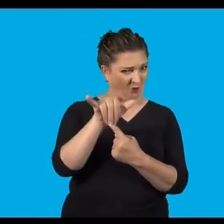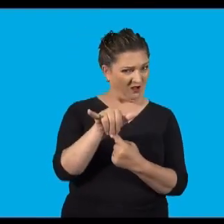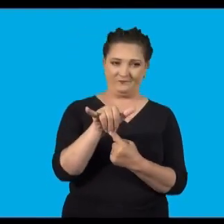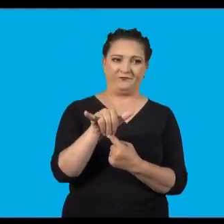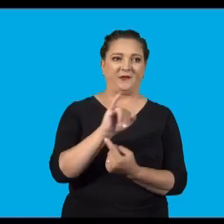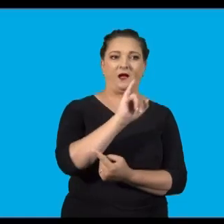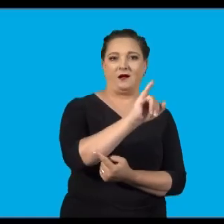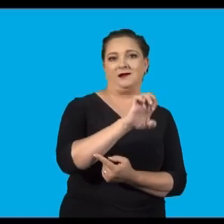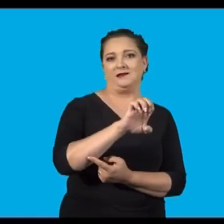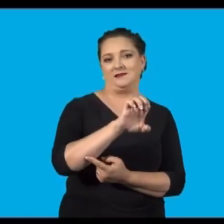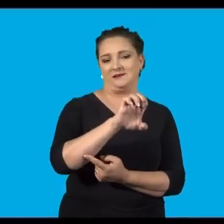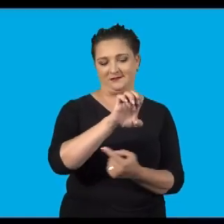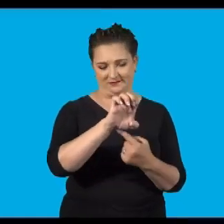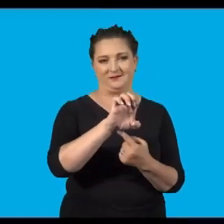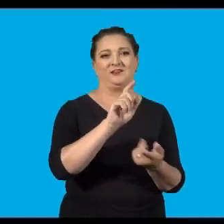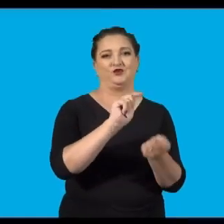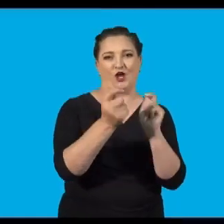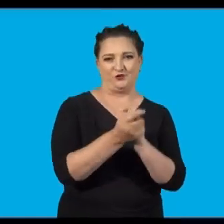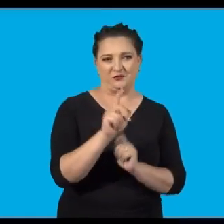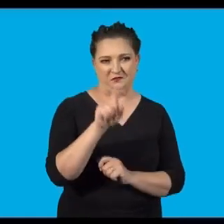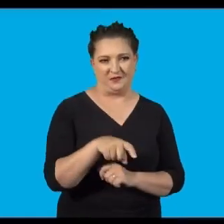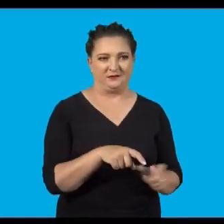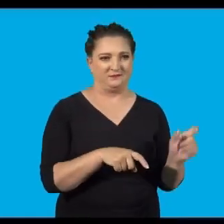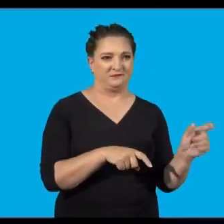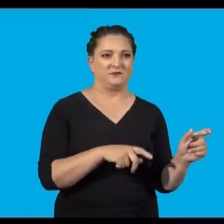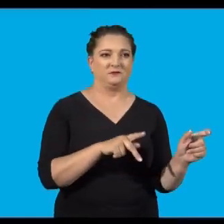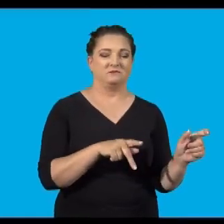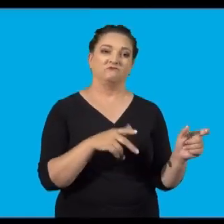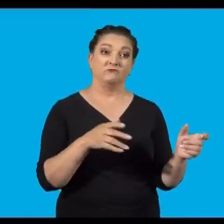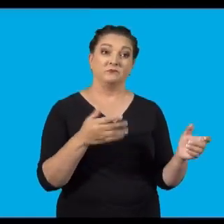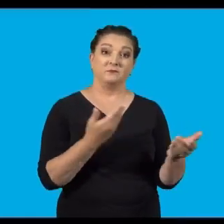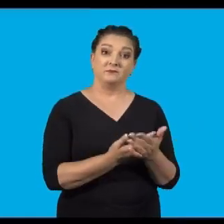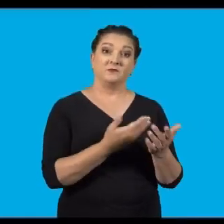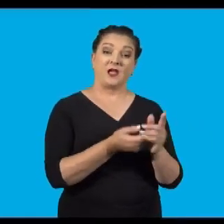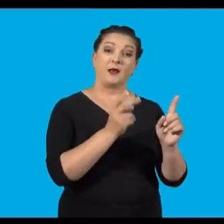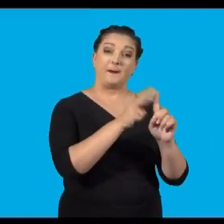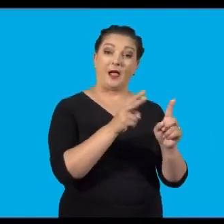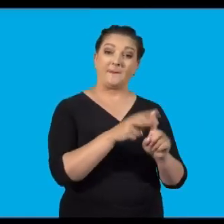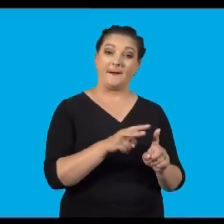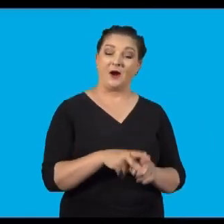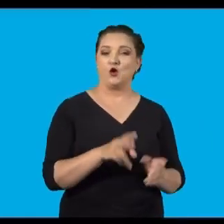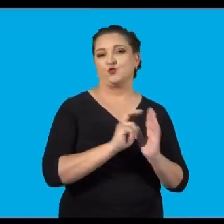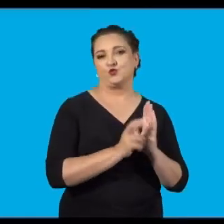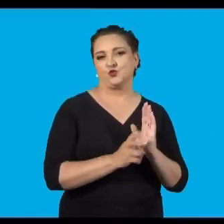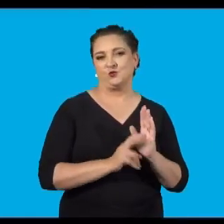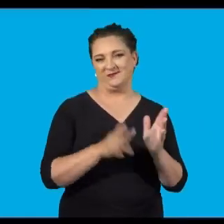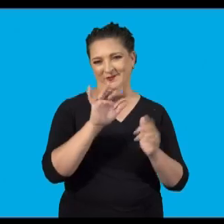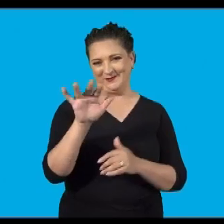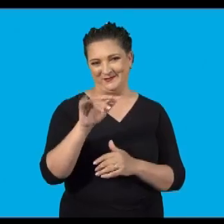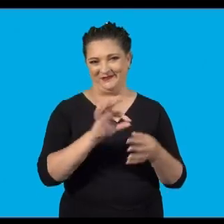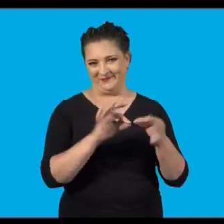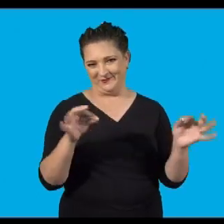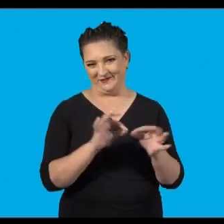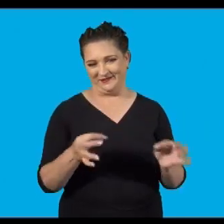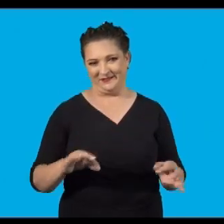Y into an I, and then we add ES to make the word plural. So there you have it. You applied spelling